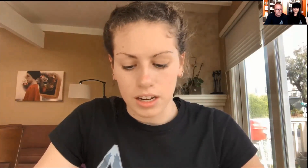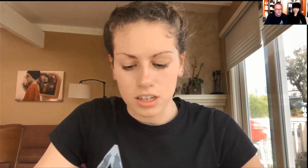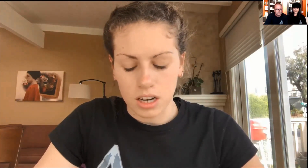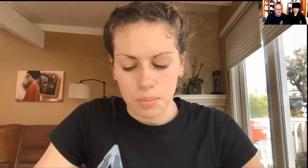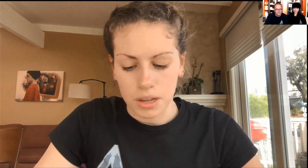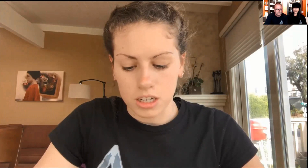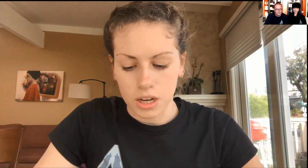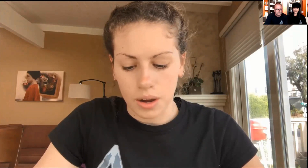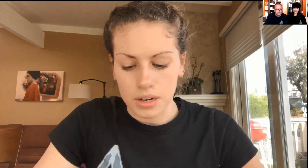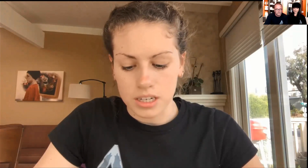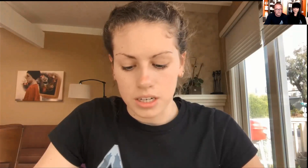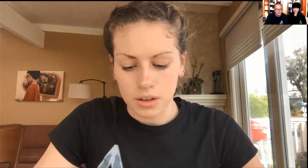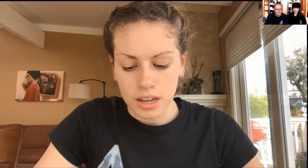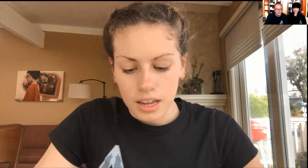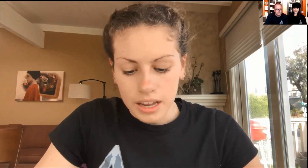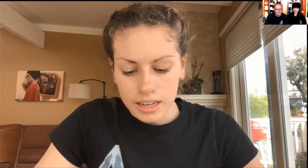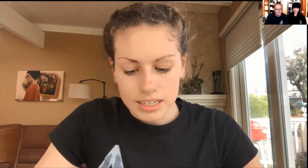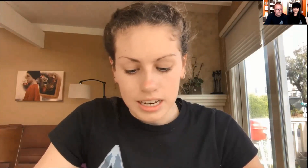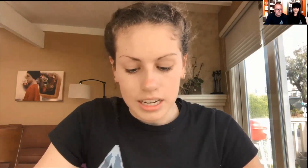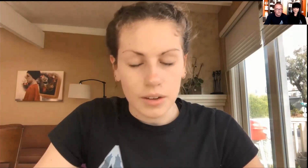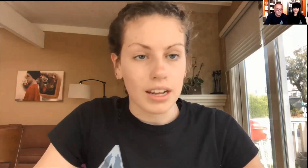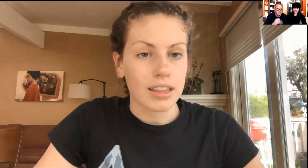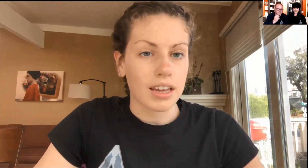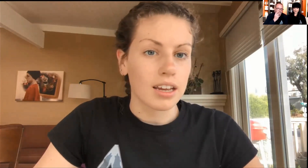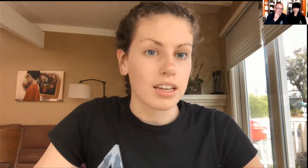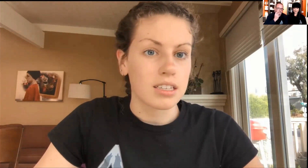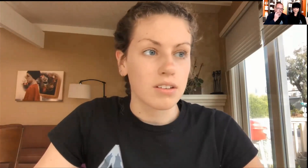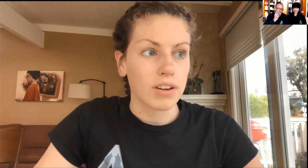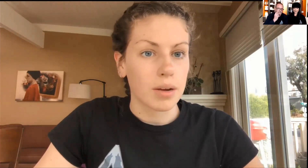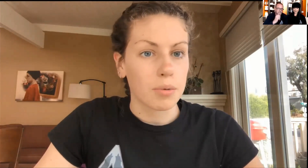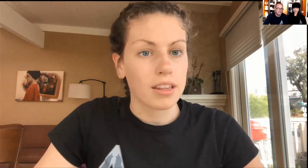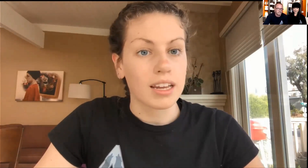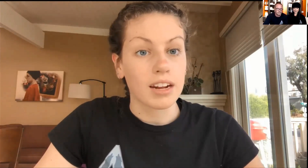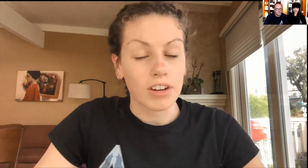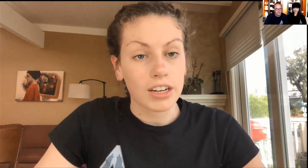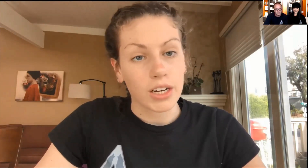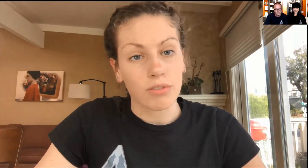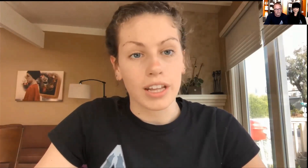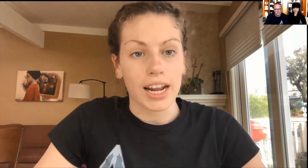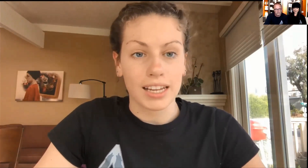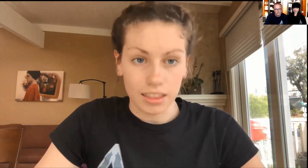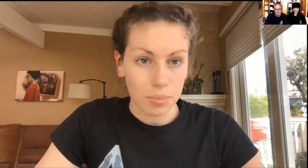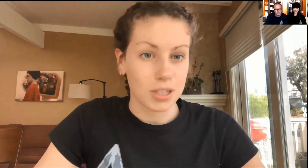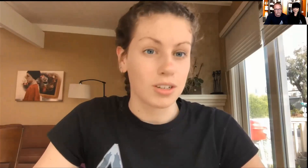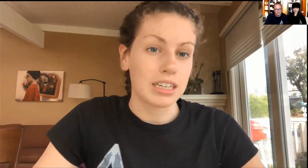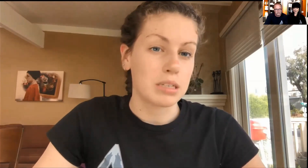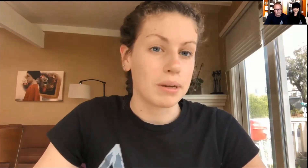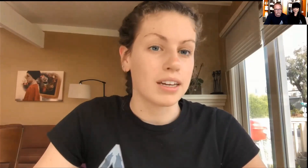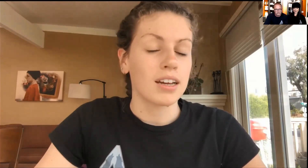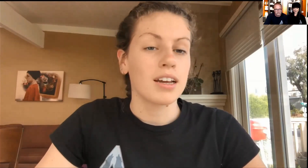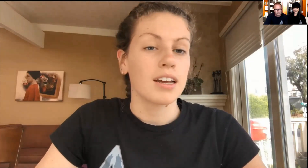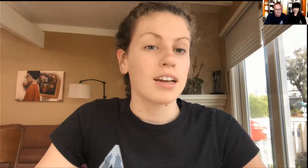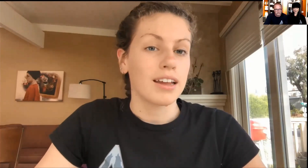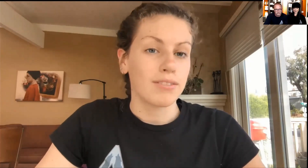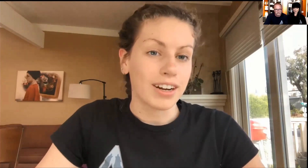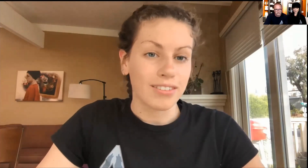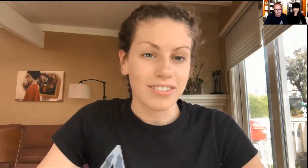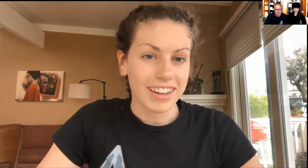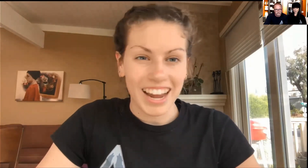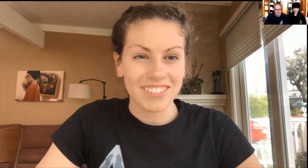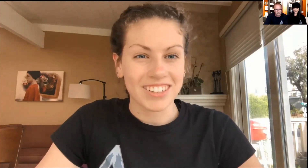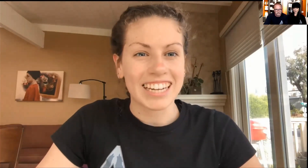I knew that I couldn't stop there, so I wanted to continue, and I think it's a very important thing, and I'm very grateful that I get the opportunity to speak